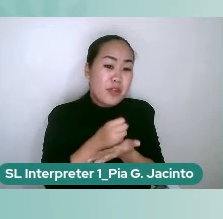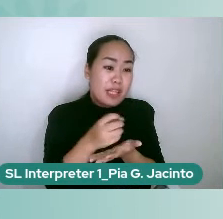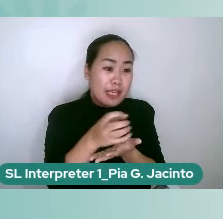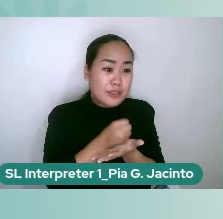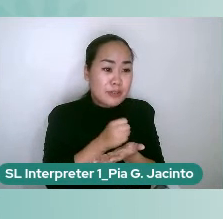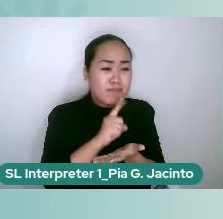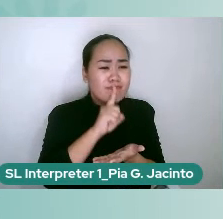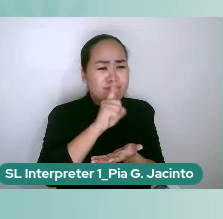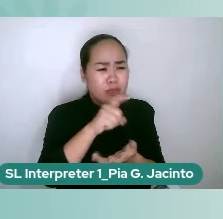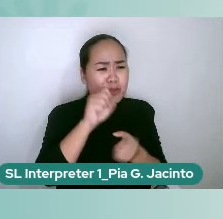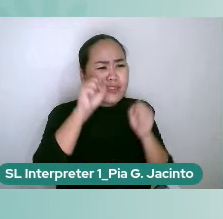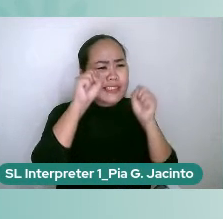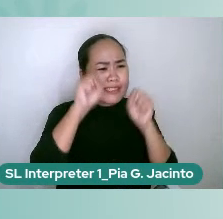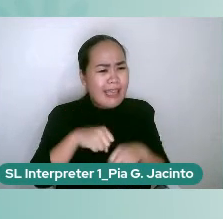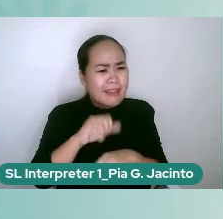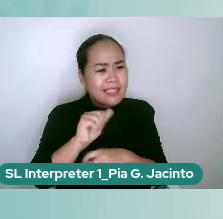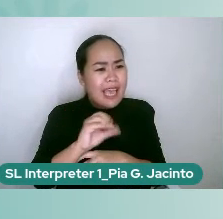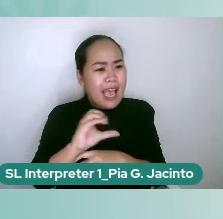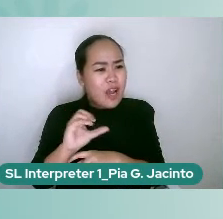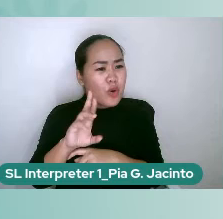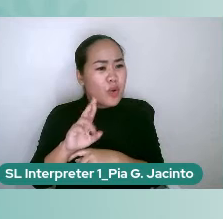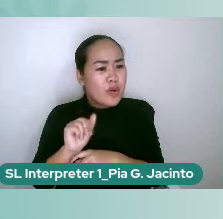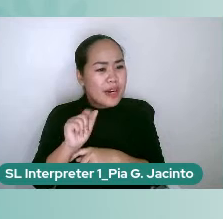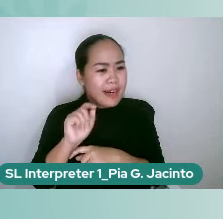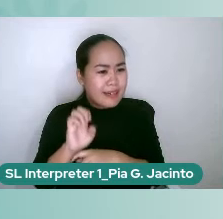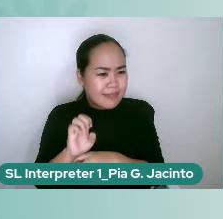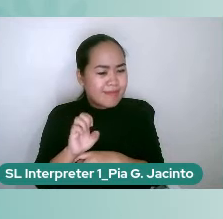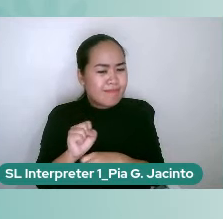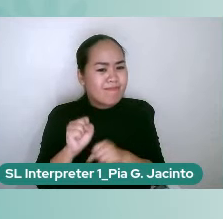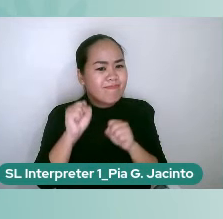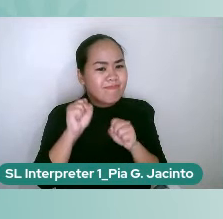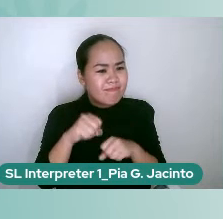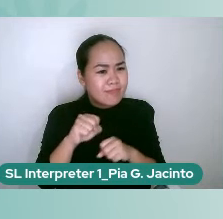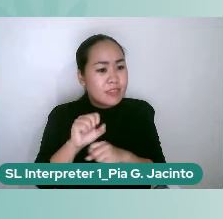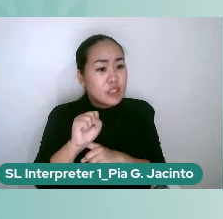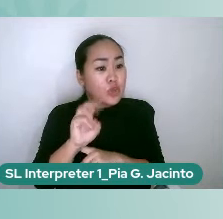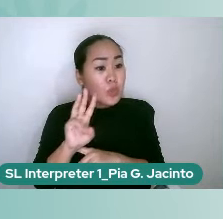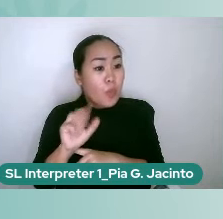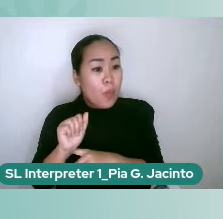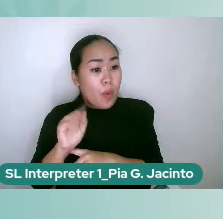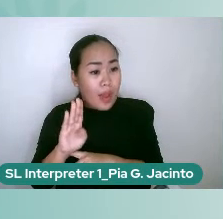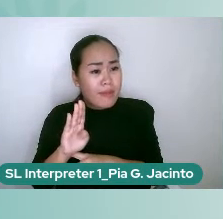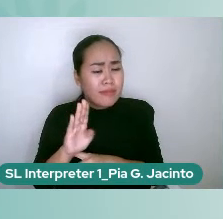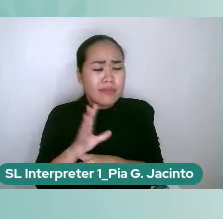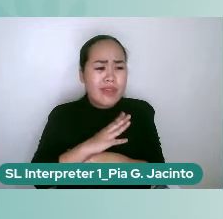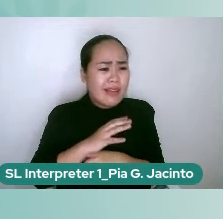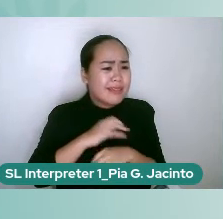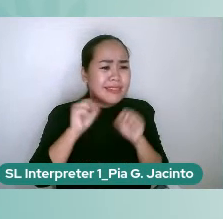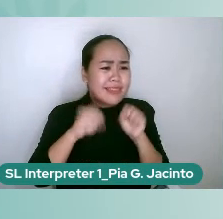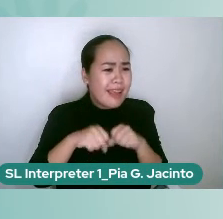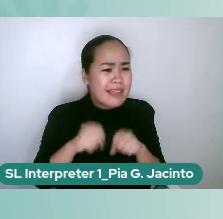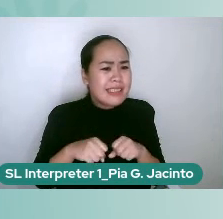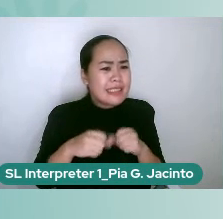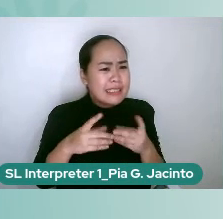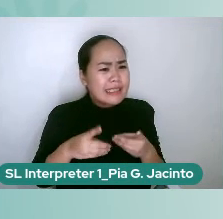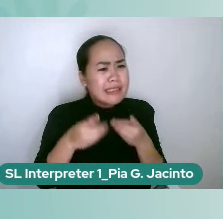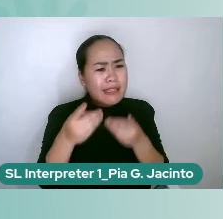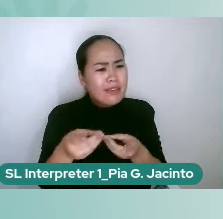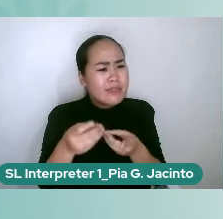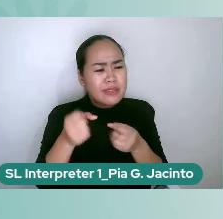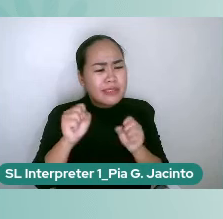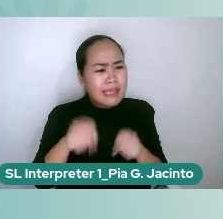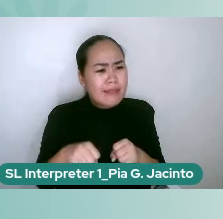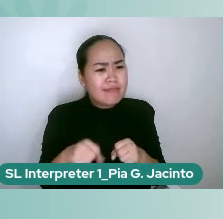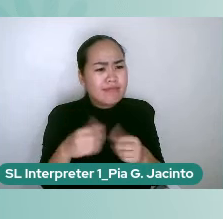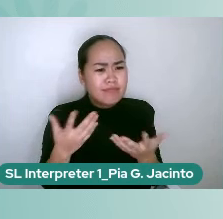and therefore effective. The swabs are stable, and this can enable flexible delivery either in point of